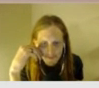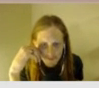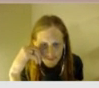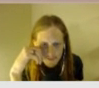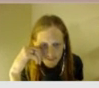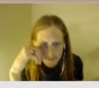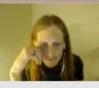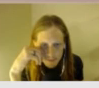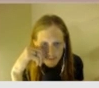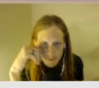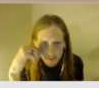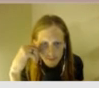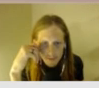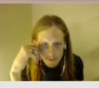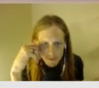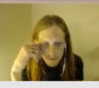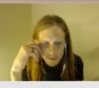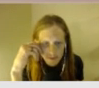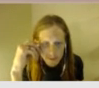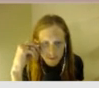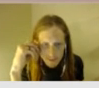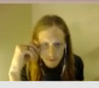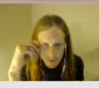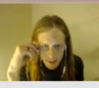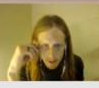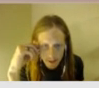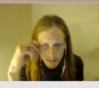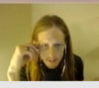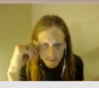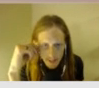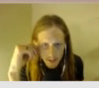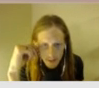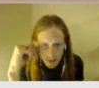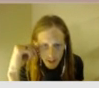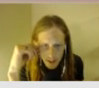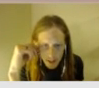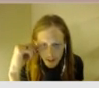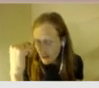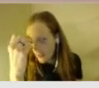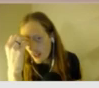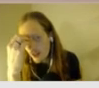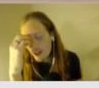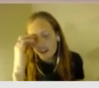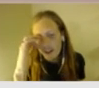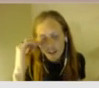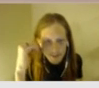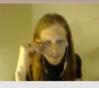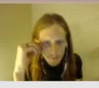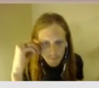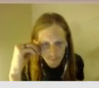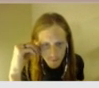to those other possibilities. So I think that's really, really important. Yeah. And if you're hating it, that's a signal